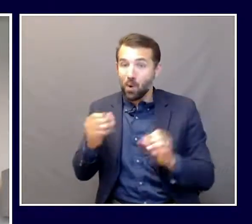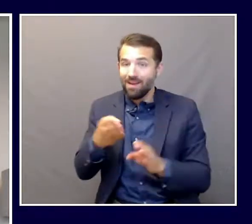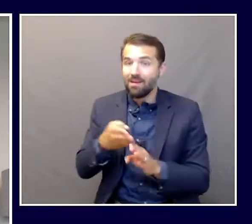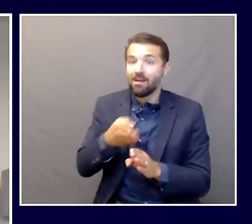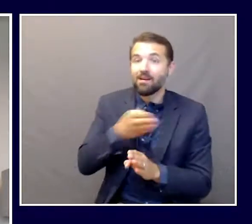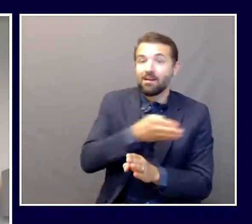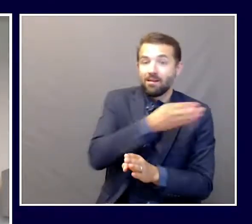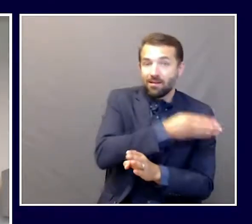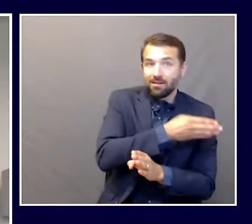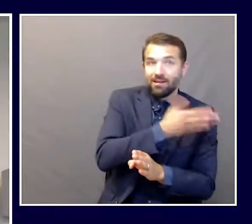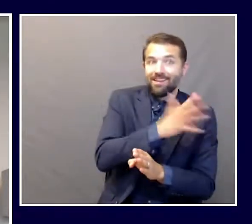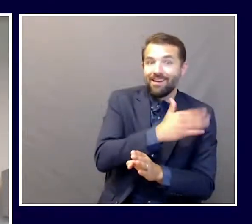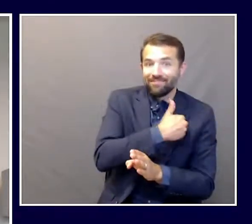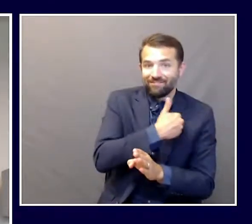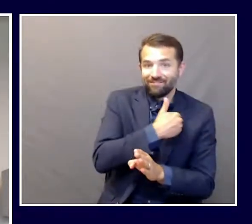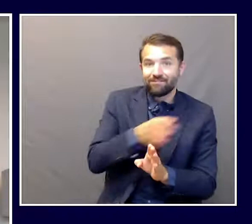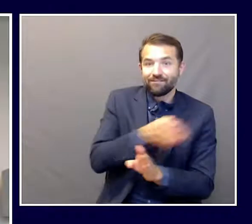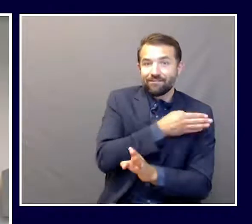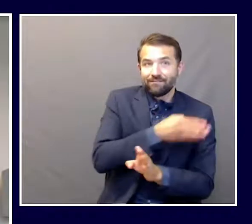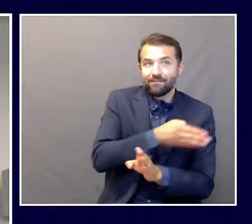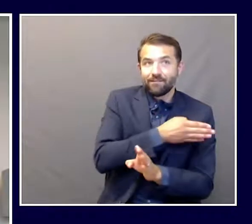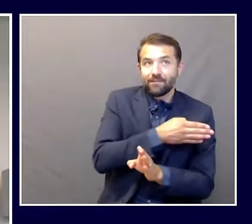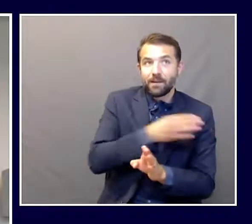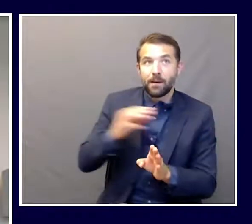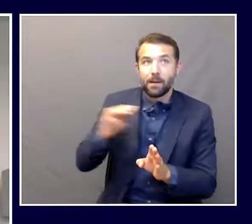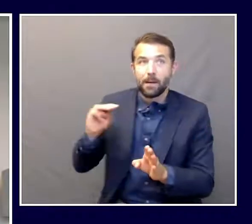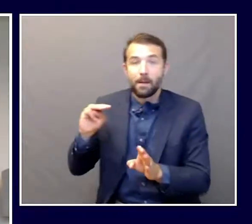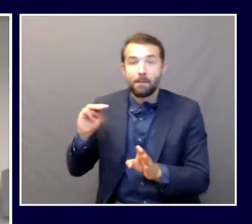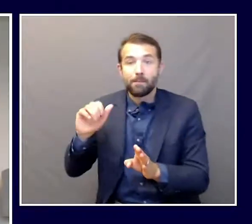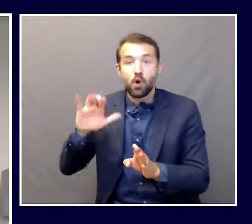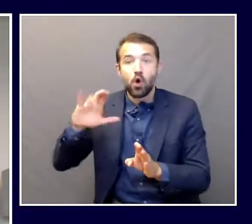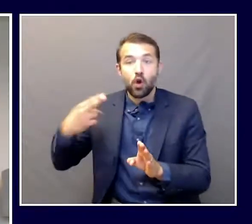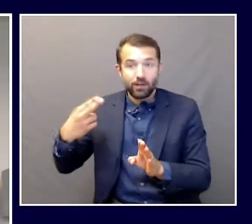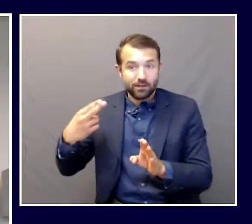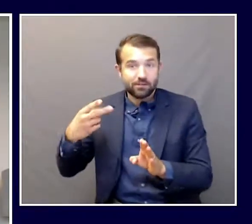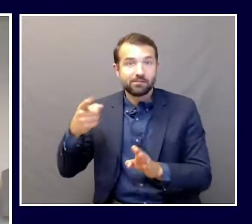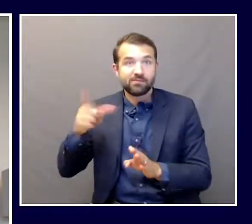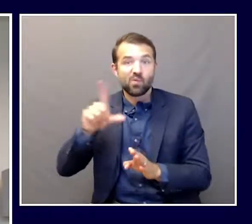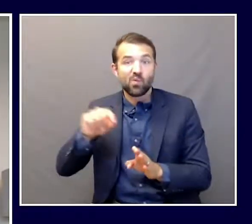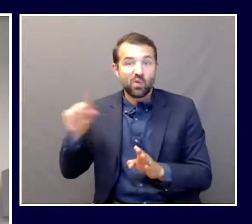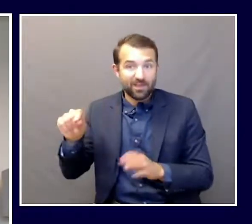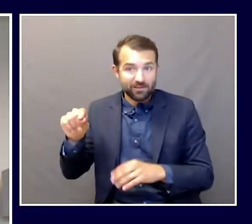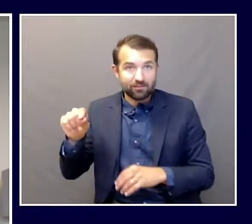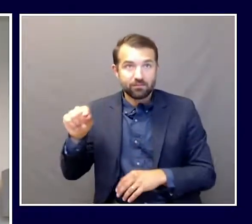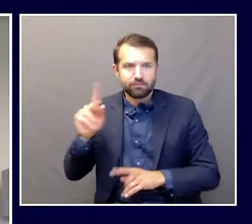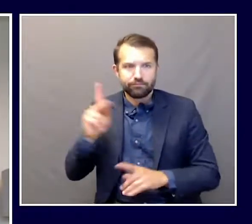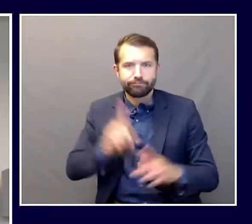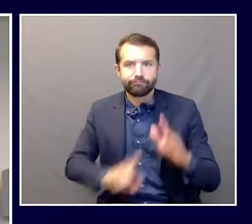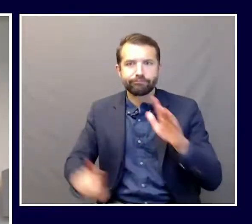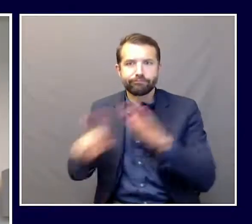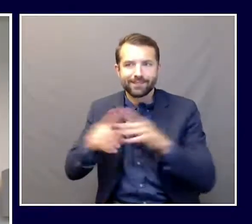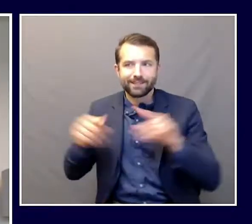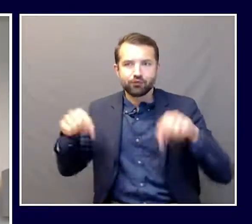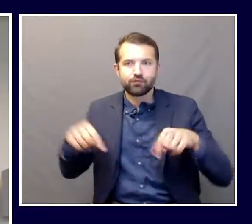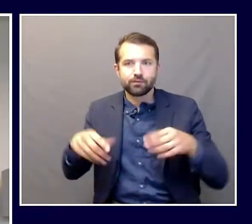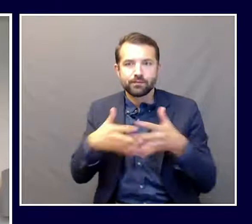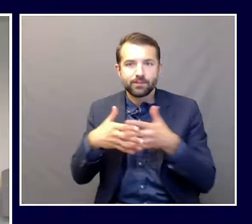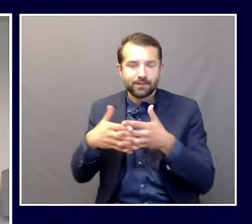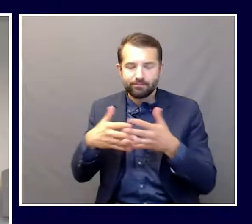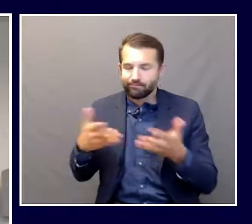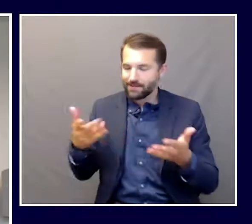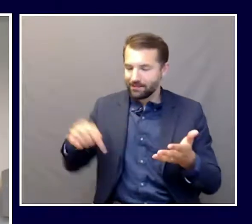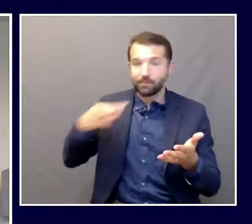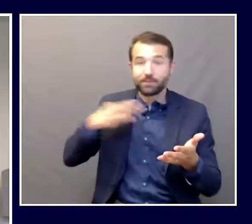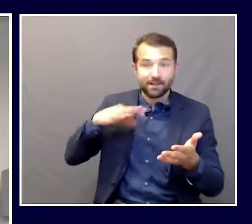Maine between December and March? Almost certainly the case. But whether a